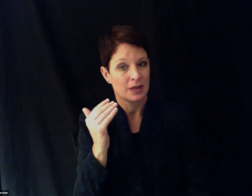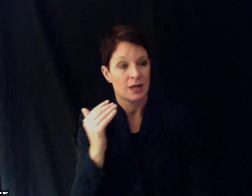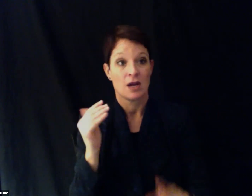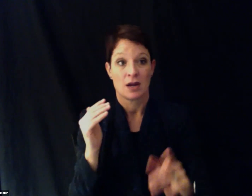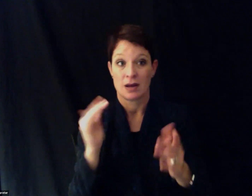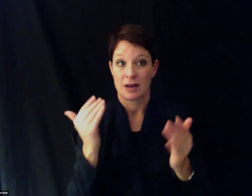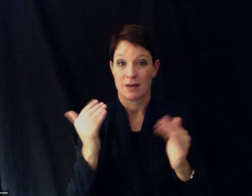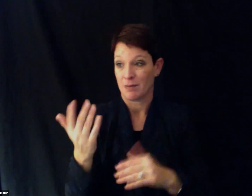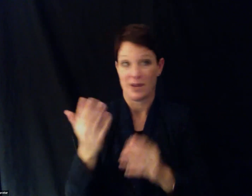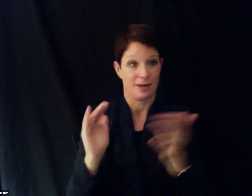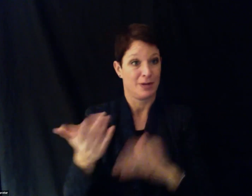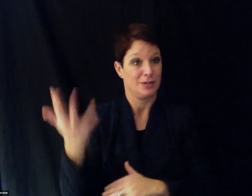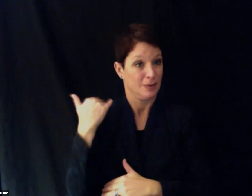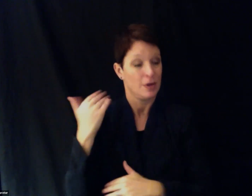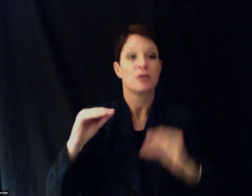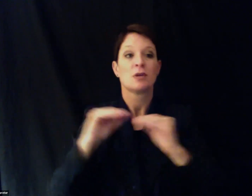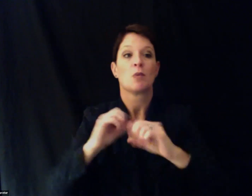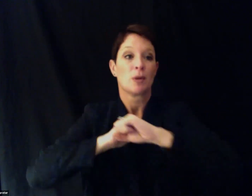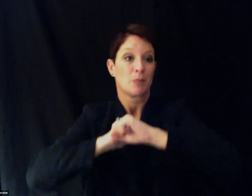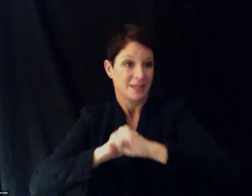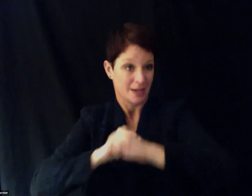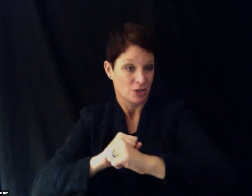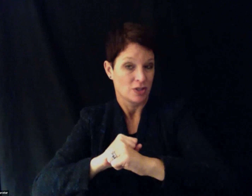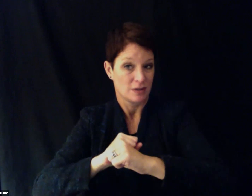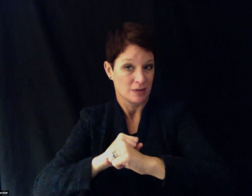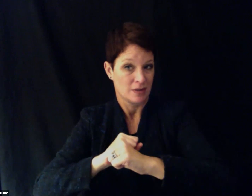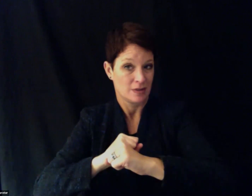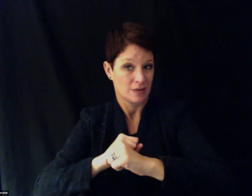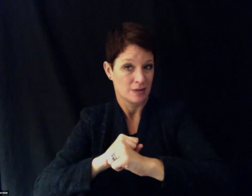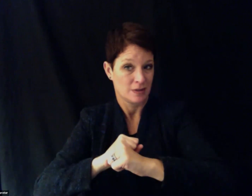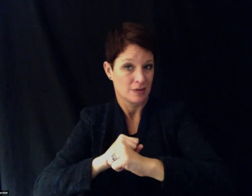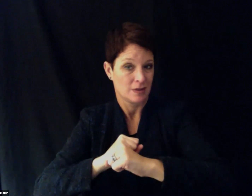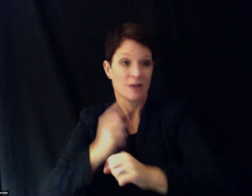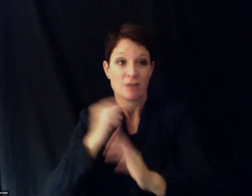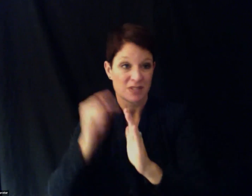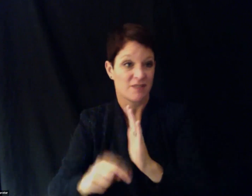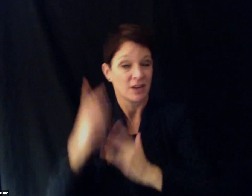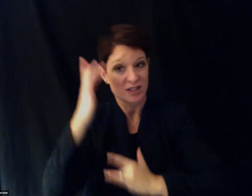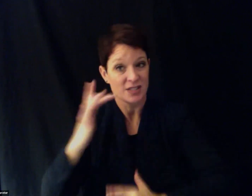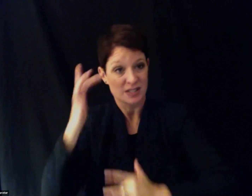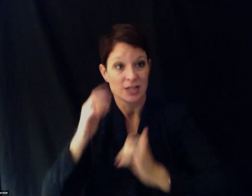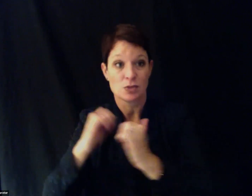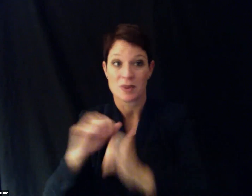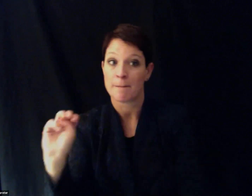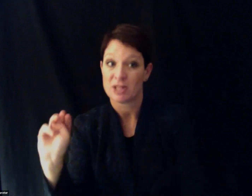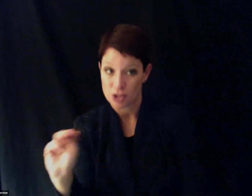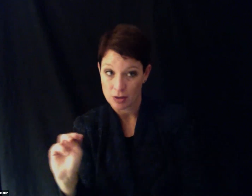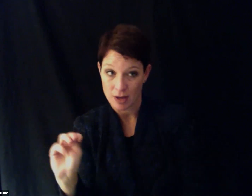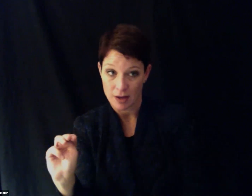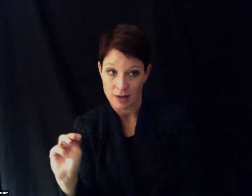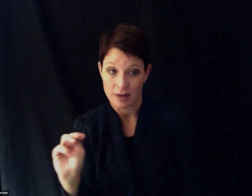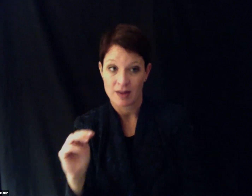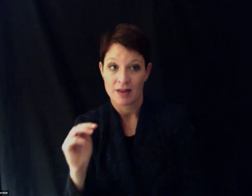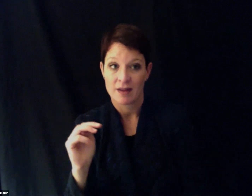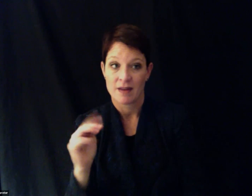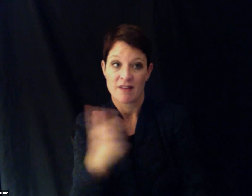now, a bit more protection against severe disease with the Moderna